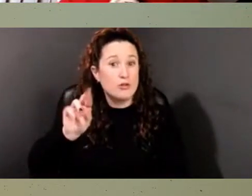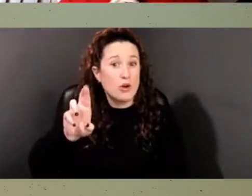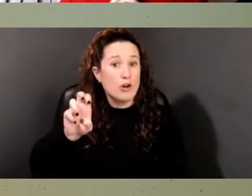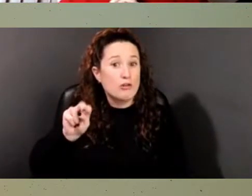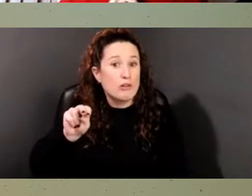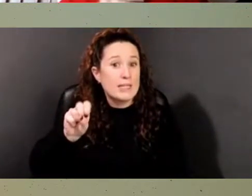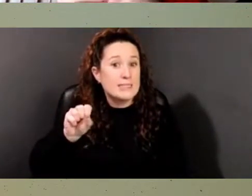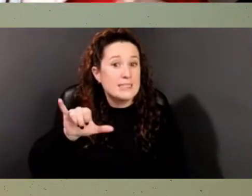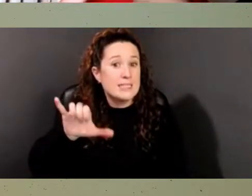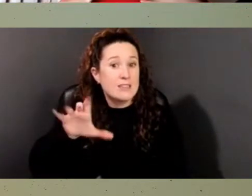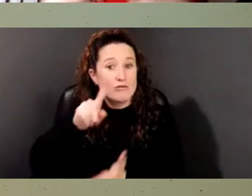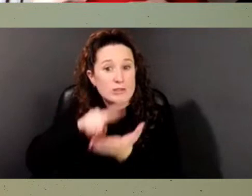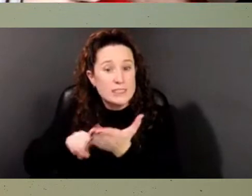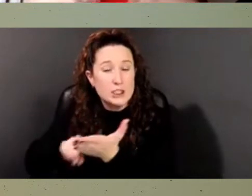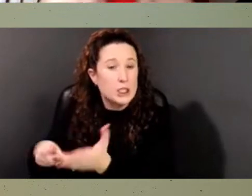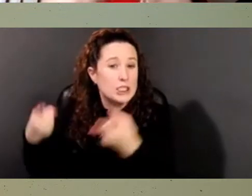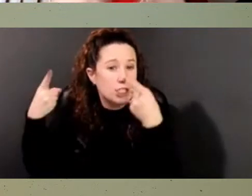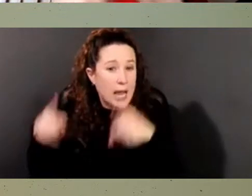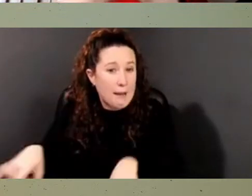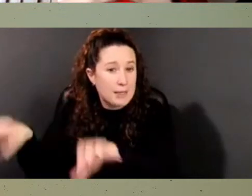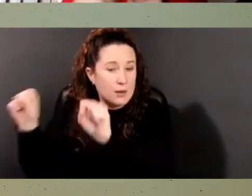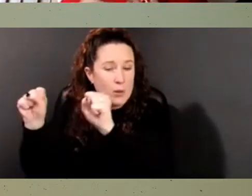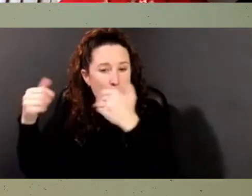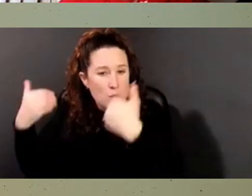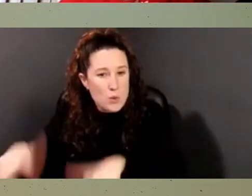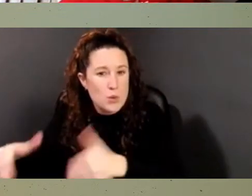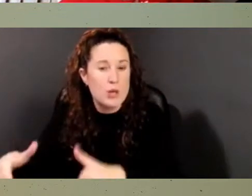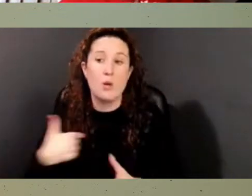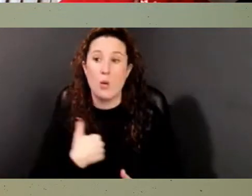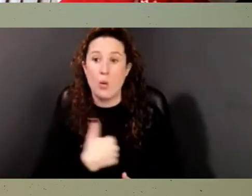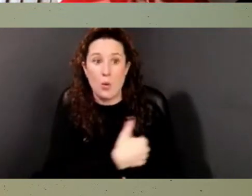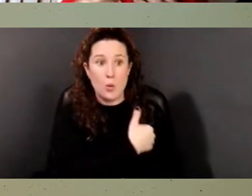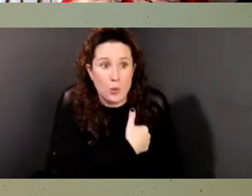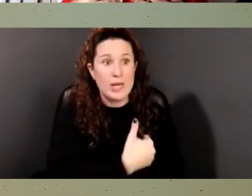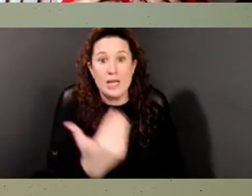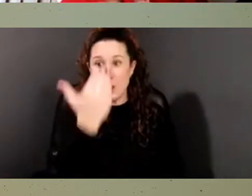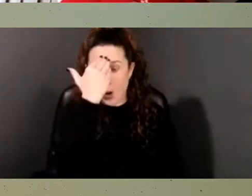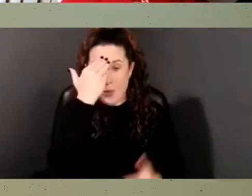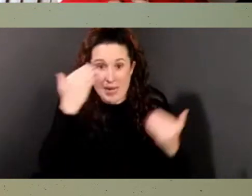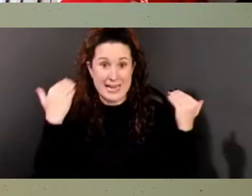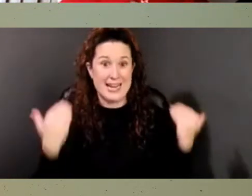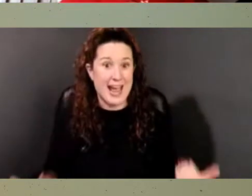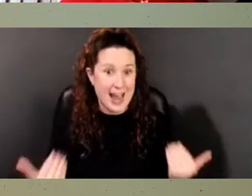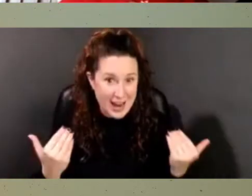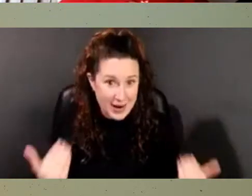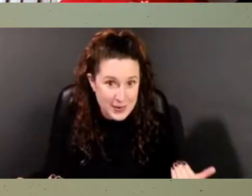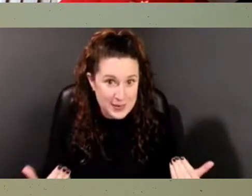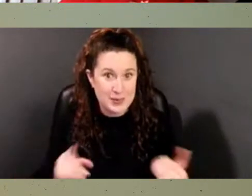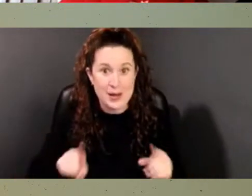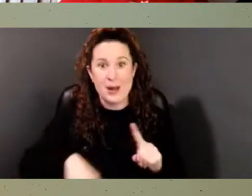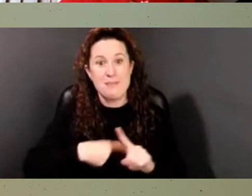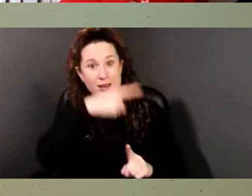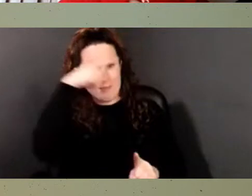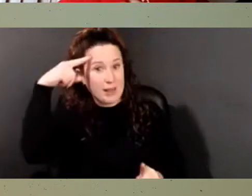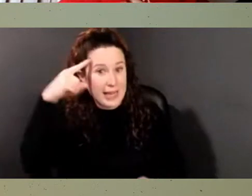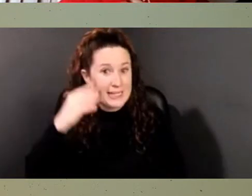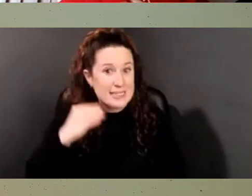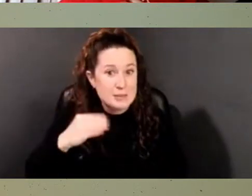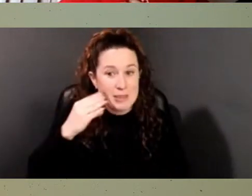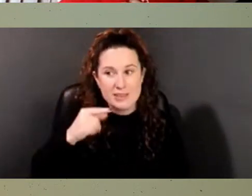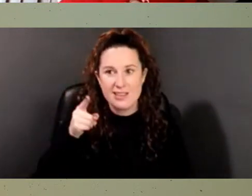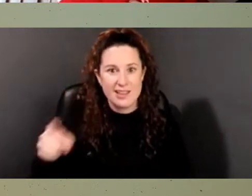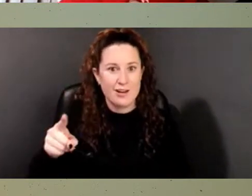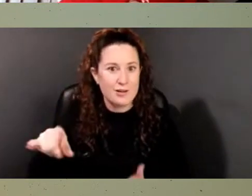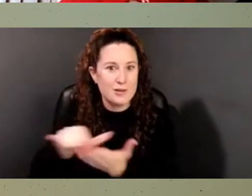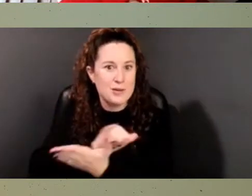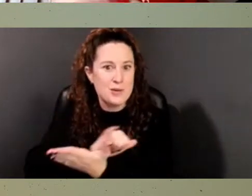research on this. So we know so much now about the Black experience in New York. We would have